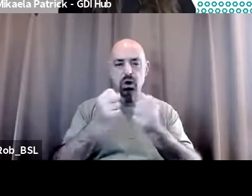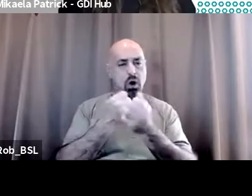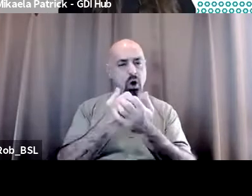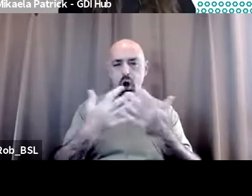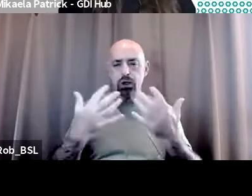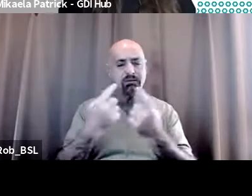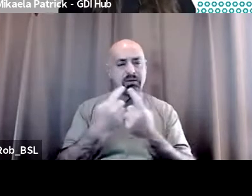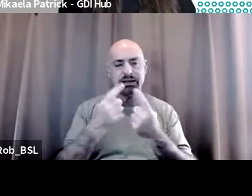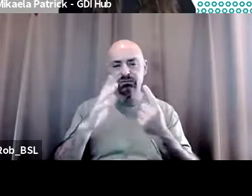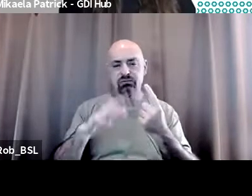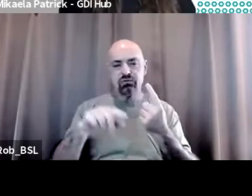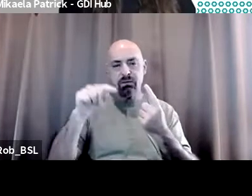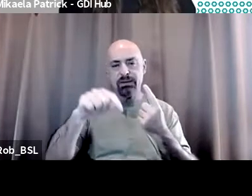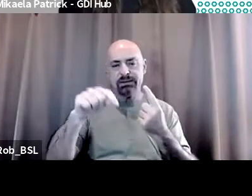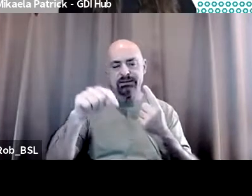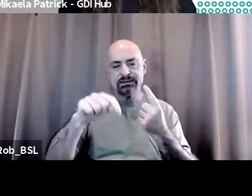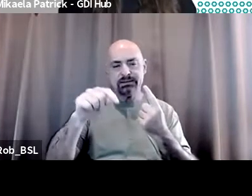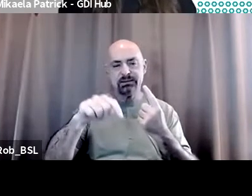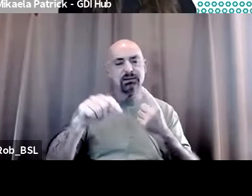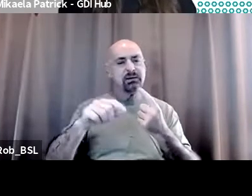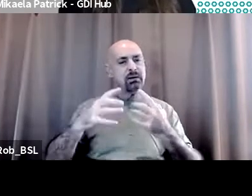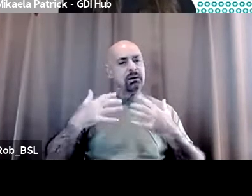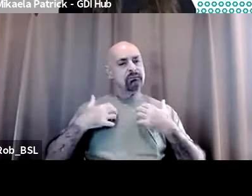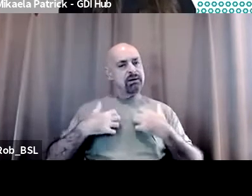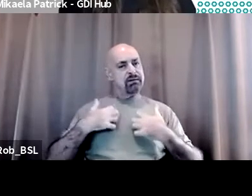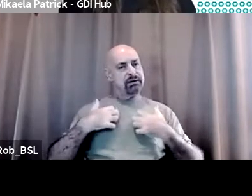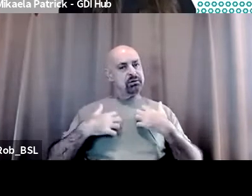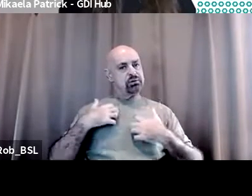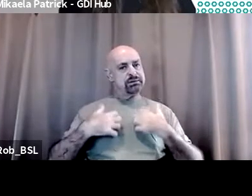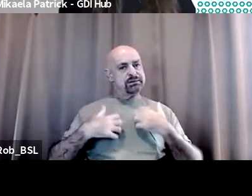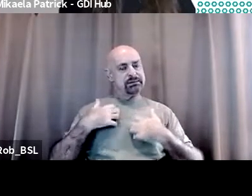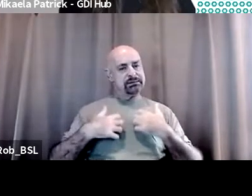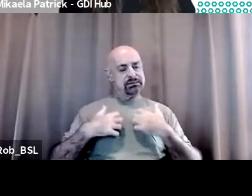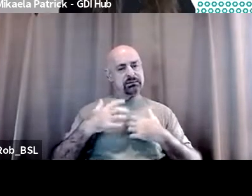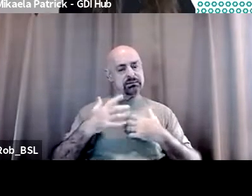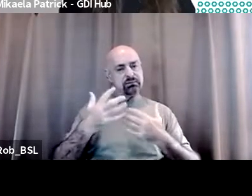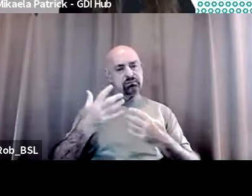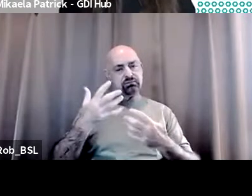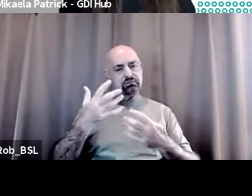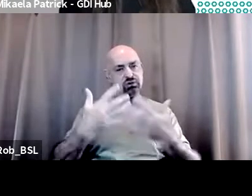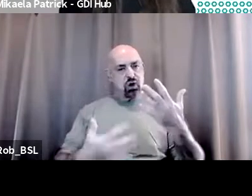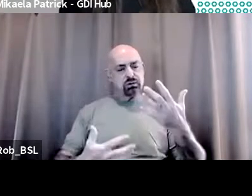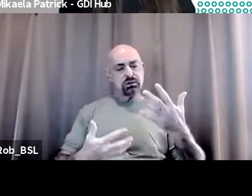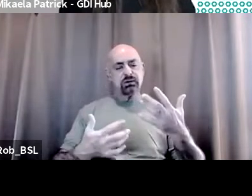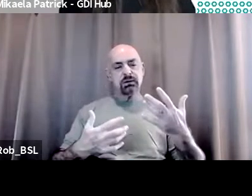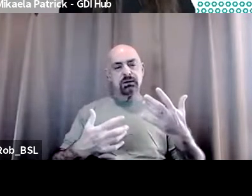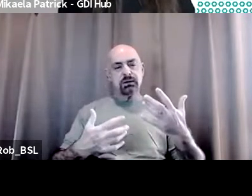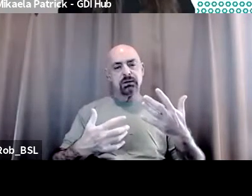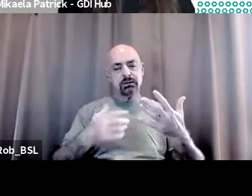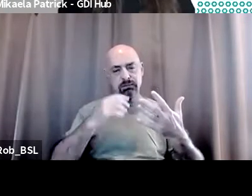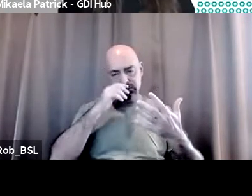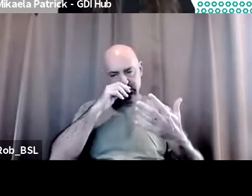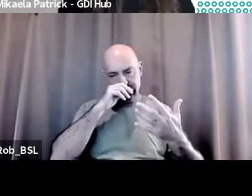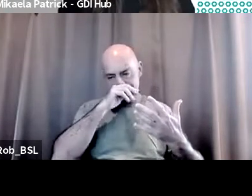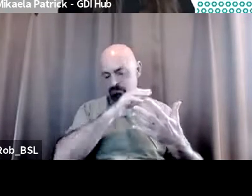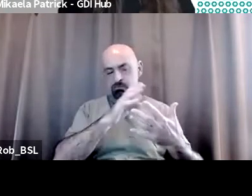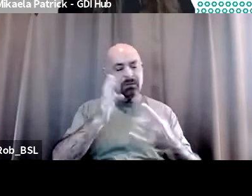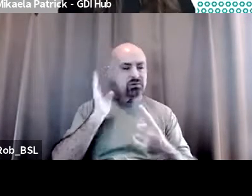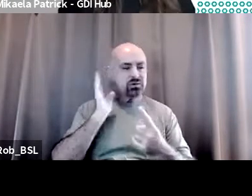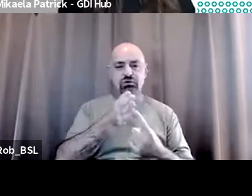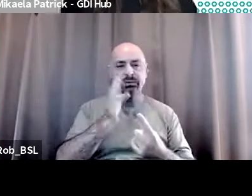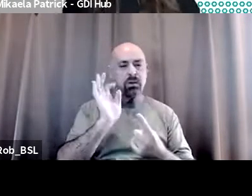from this very interesting research. So I have to go straight to the point.